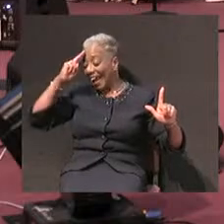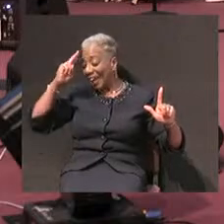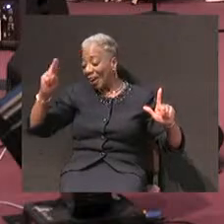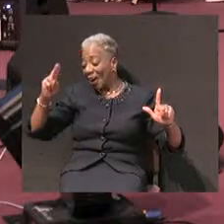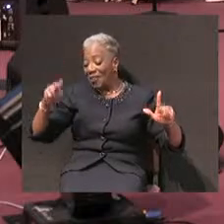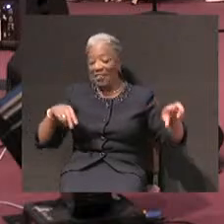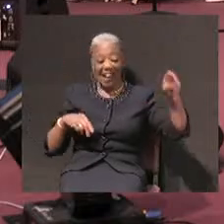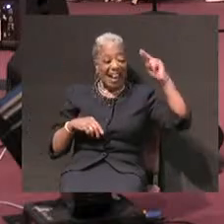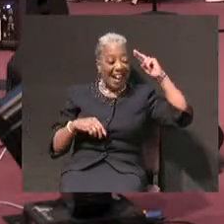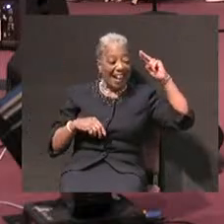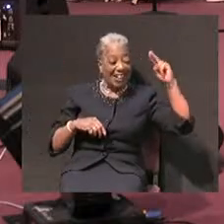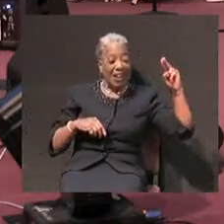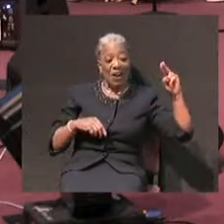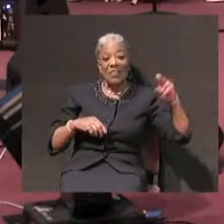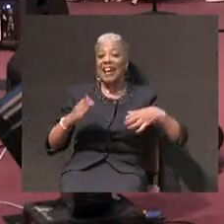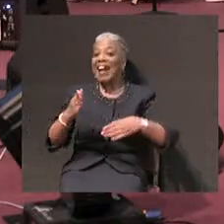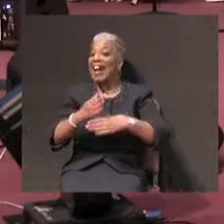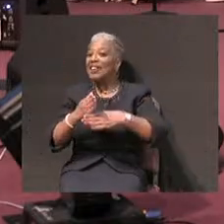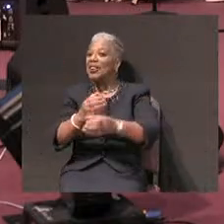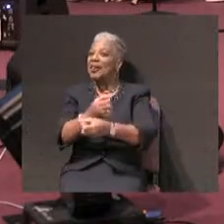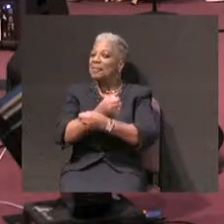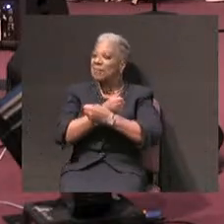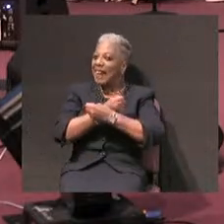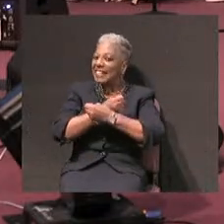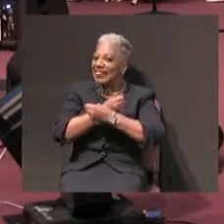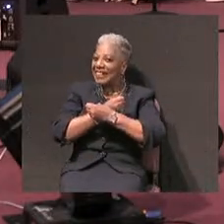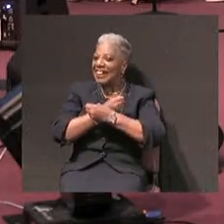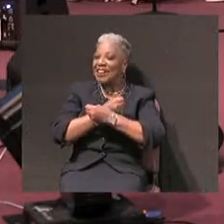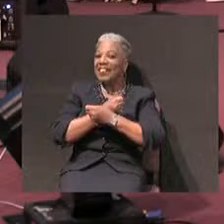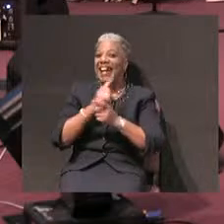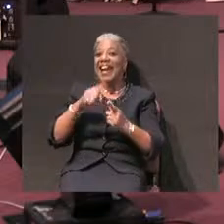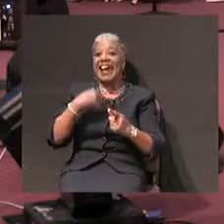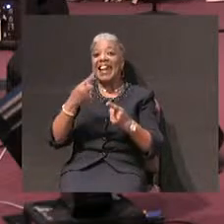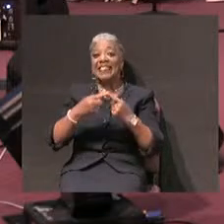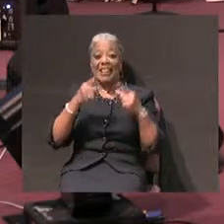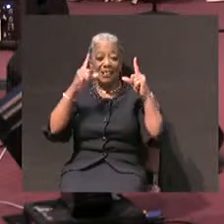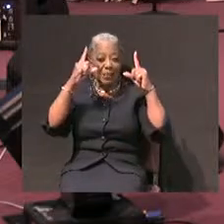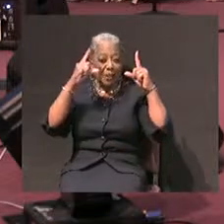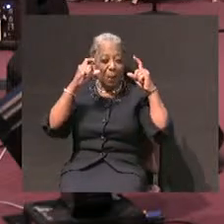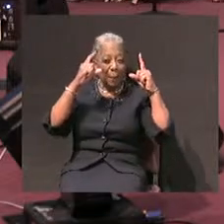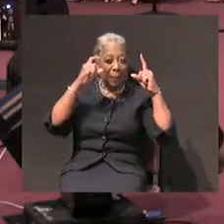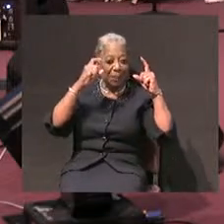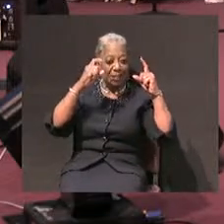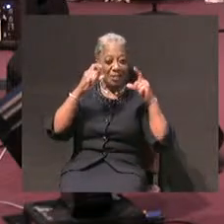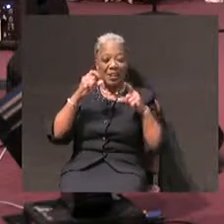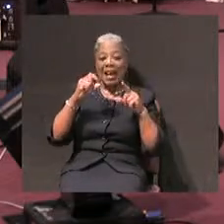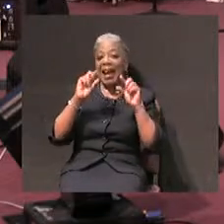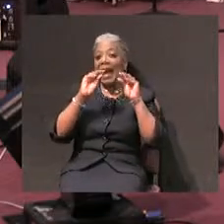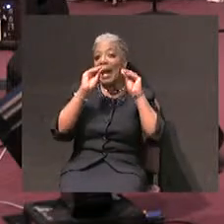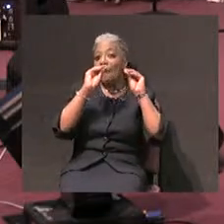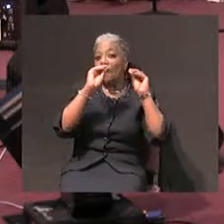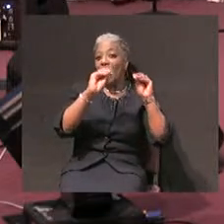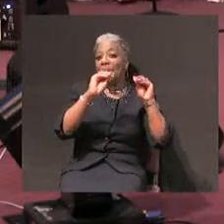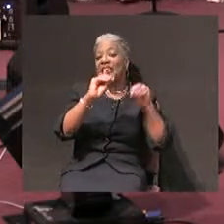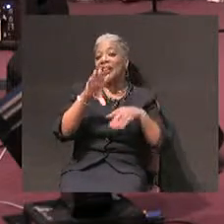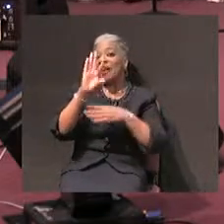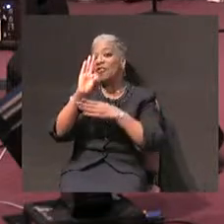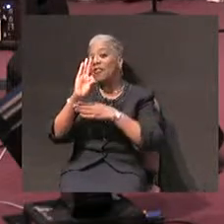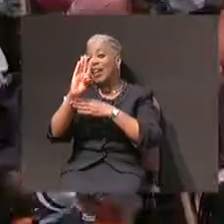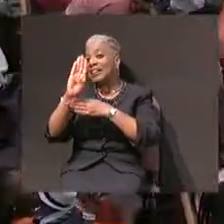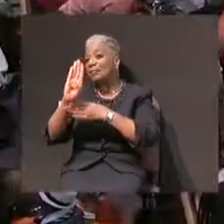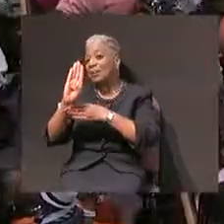tag St. Stephen Church, SSC Live. Everyone stand up. Let's take our selfies for Resurrection